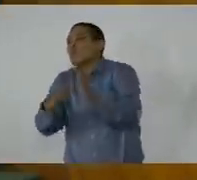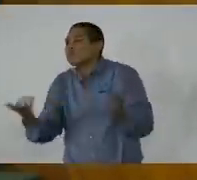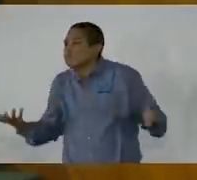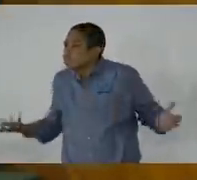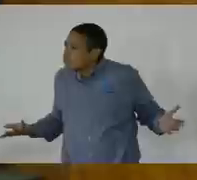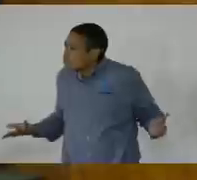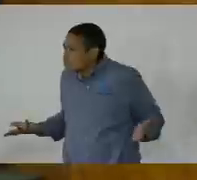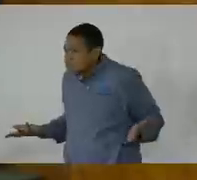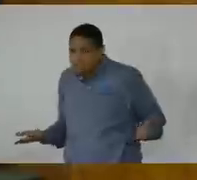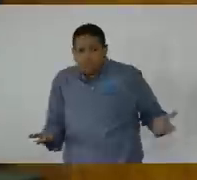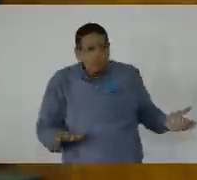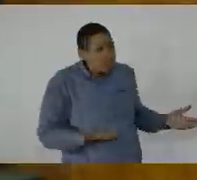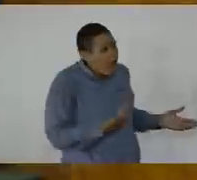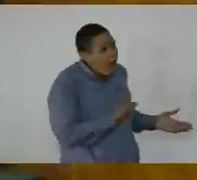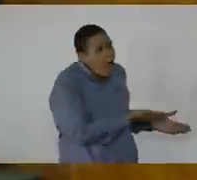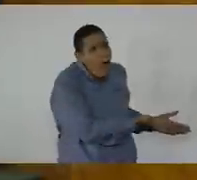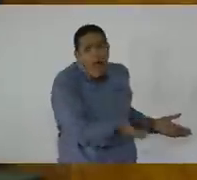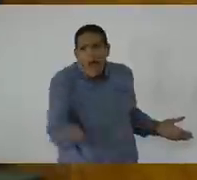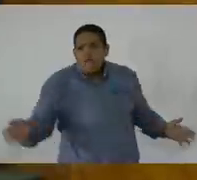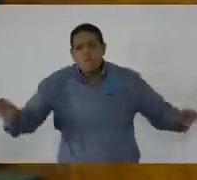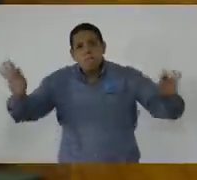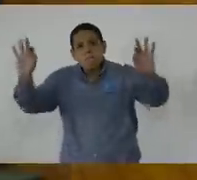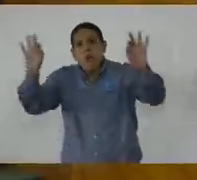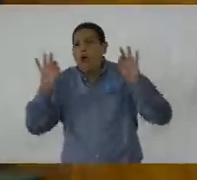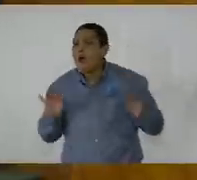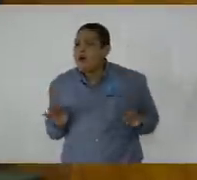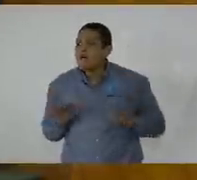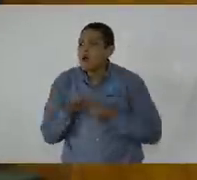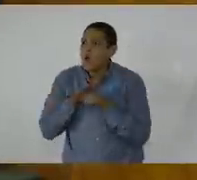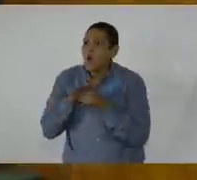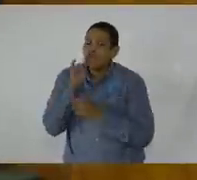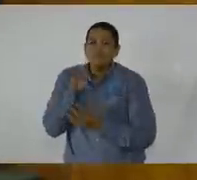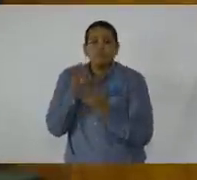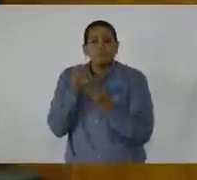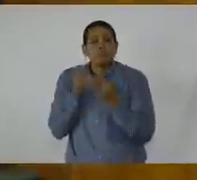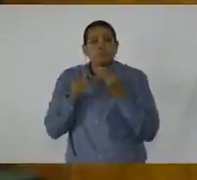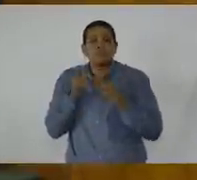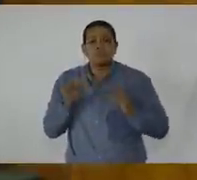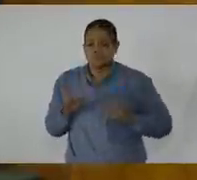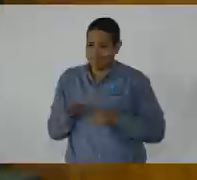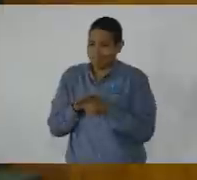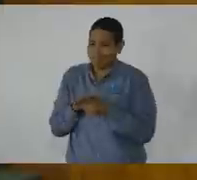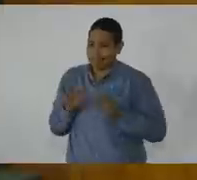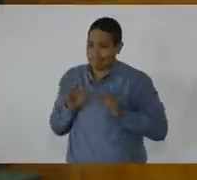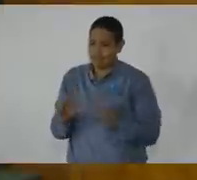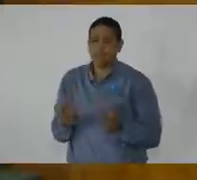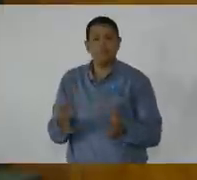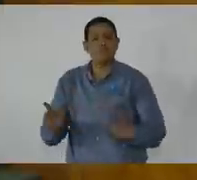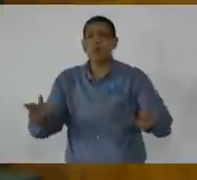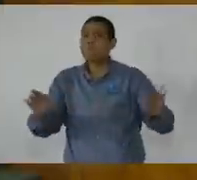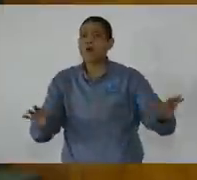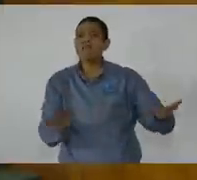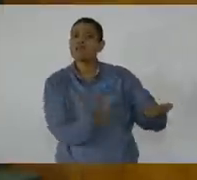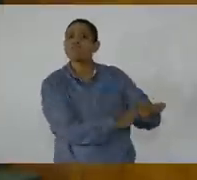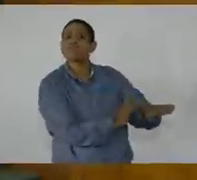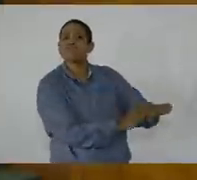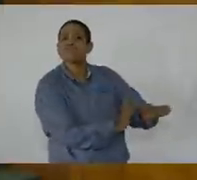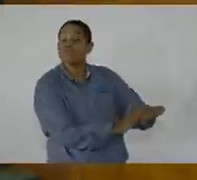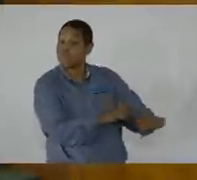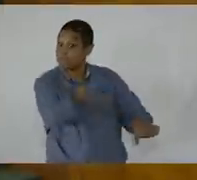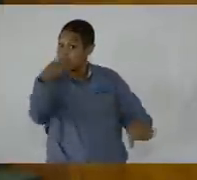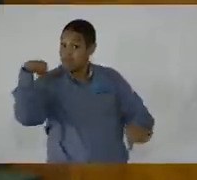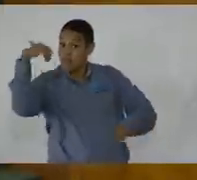country as an ideal location for special economic zone investments, and we anticipate a